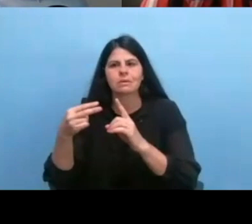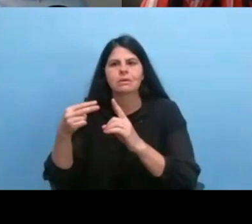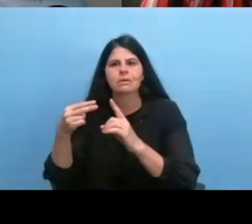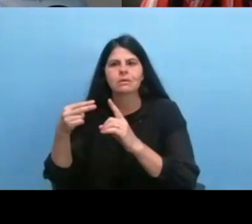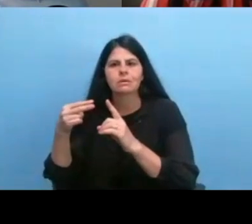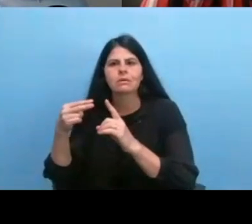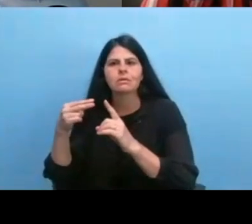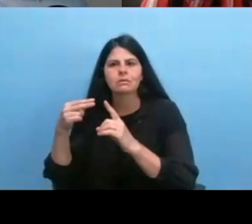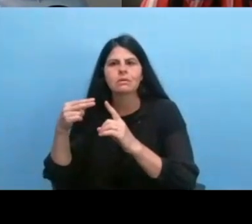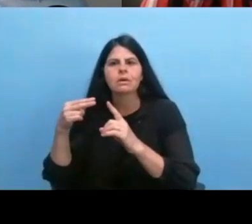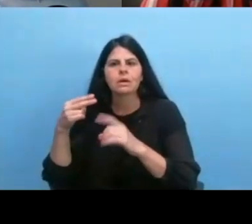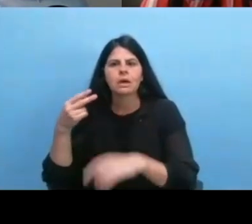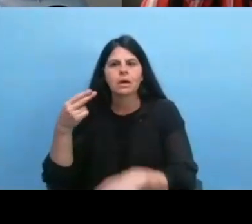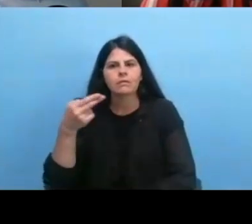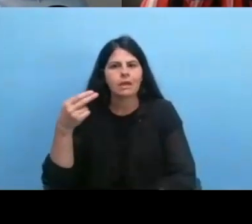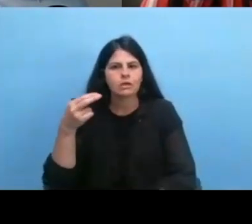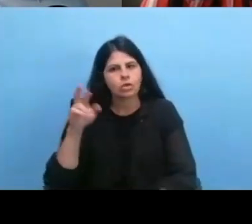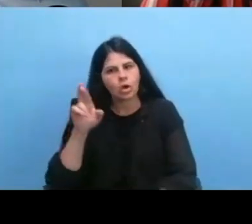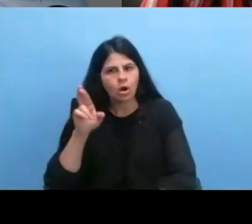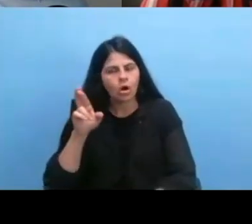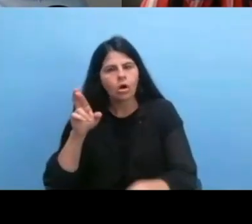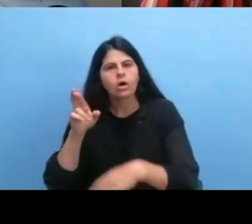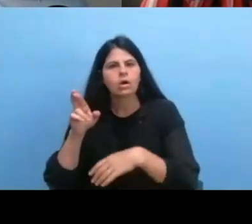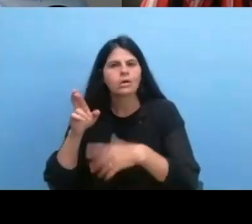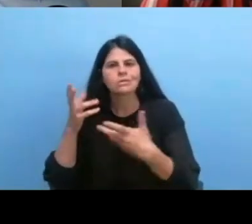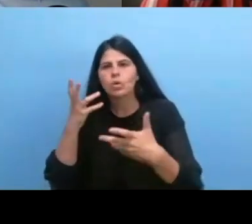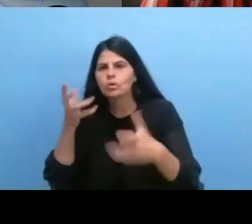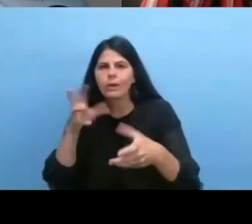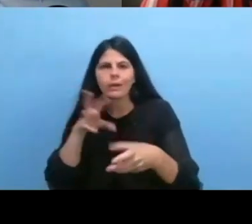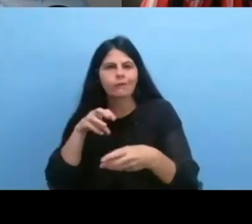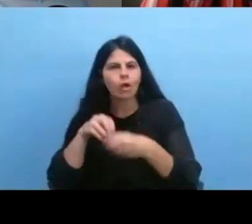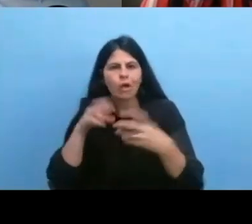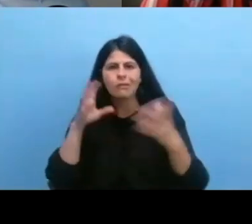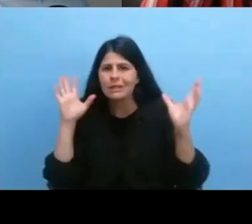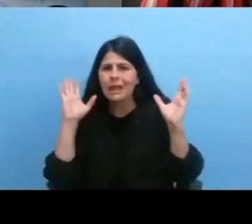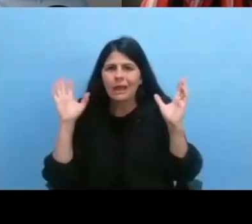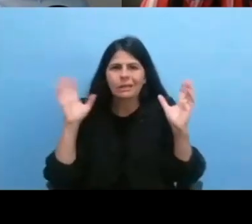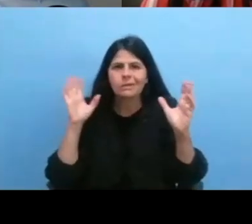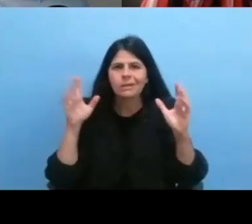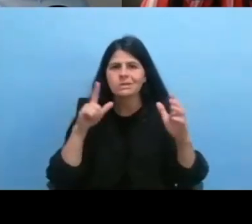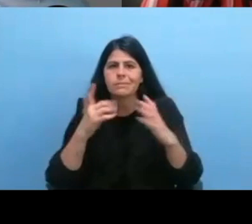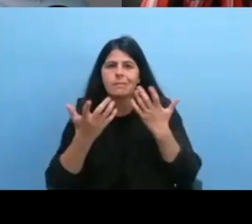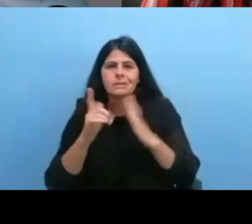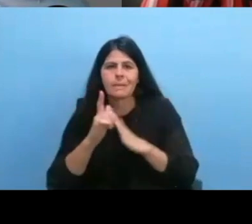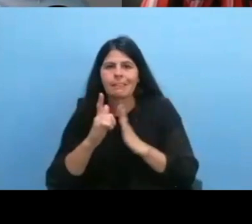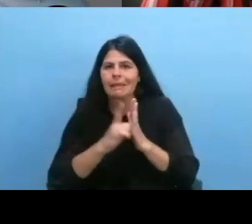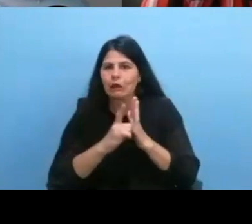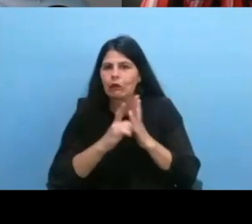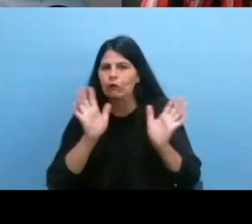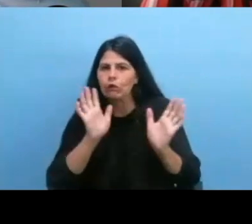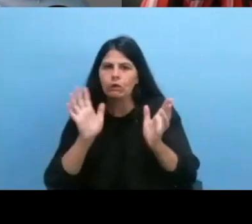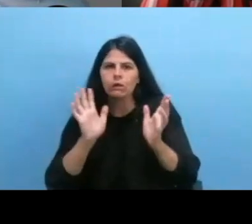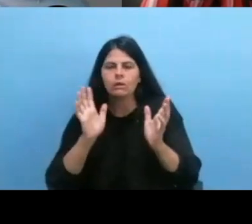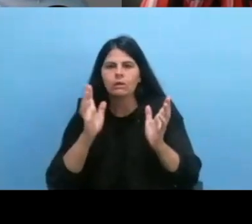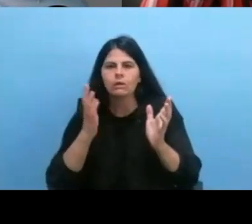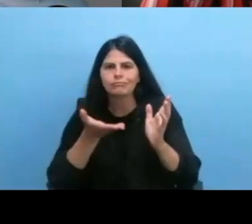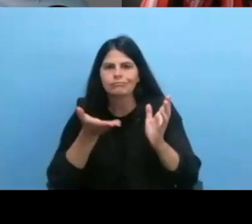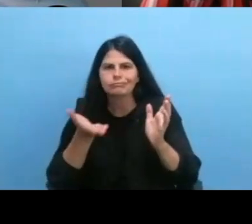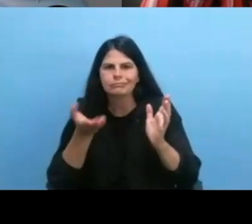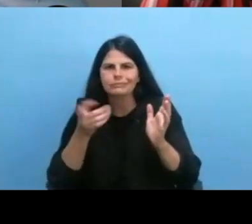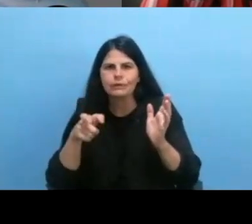embroiled in that, or maybe there's some legal issues to kind of take account, but I don't